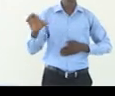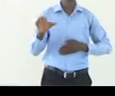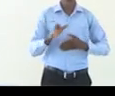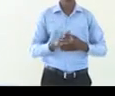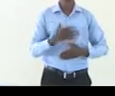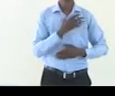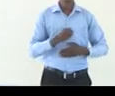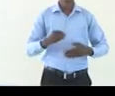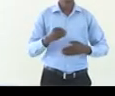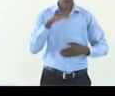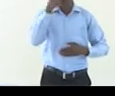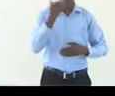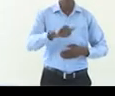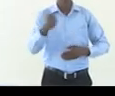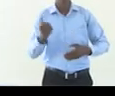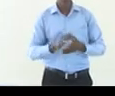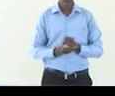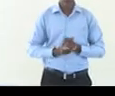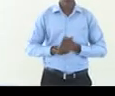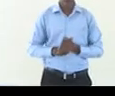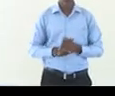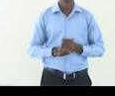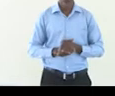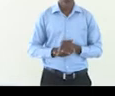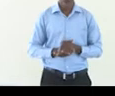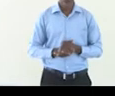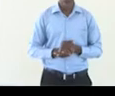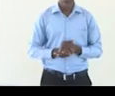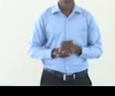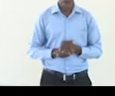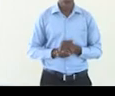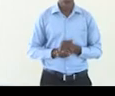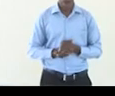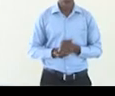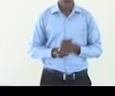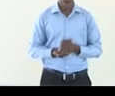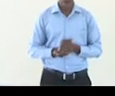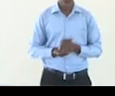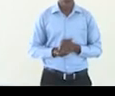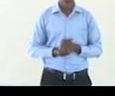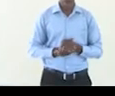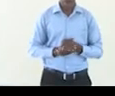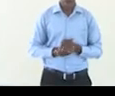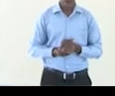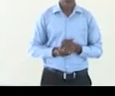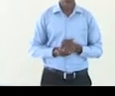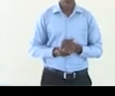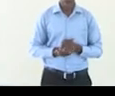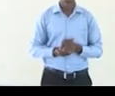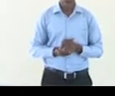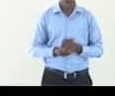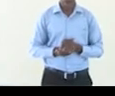despising its shame. Okay, it's only the grammar you didn't get right. Yes, I know the content. For the sake of the joy that lay ahead, yes,